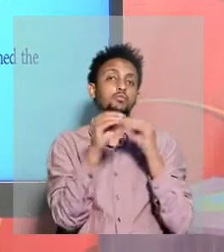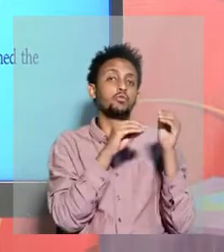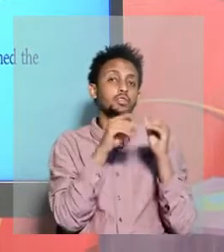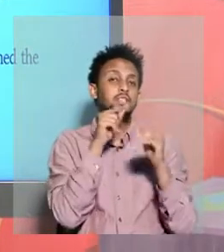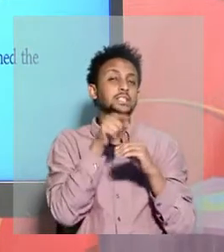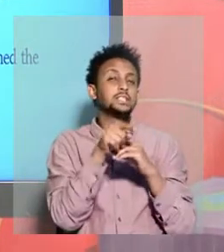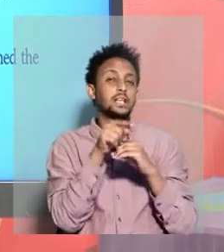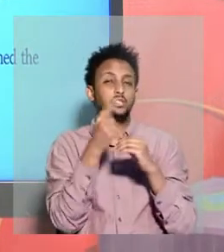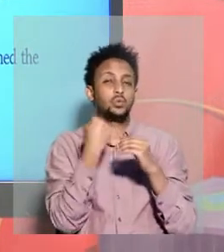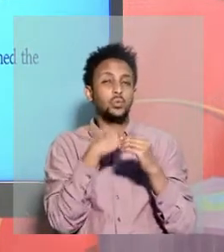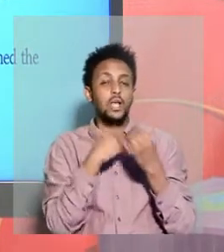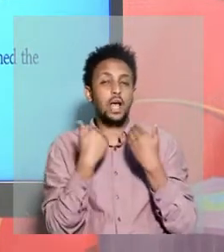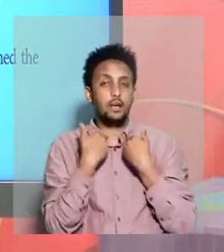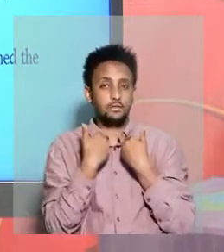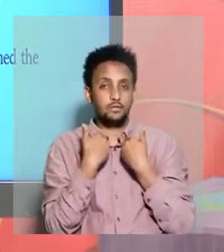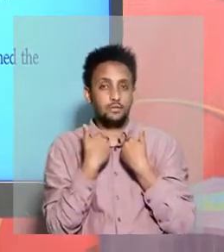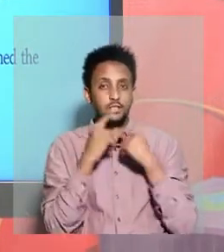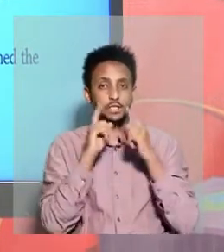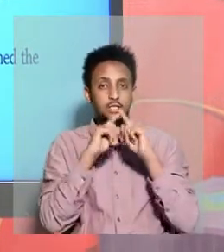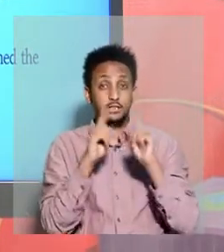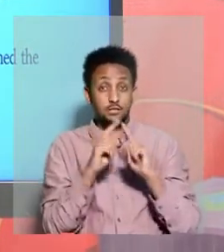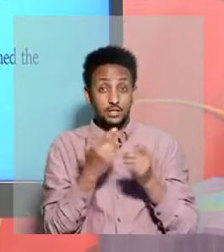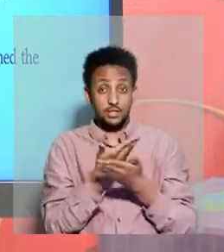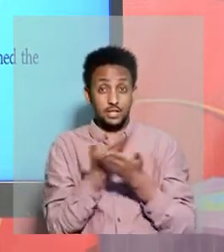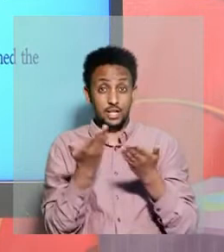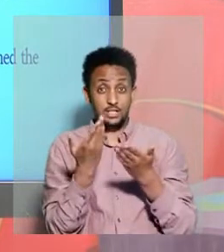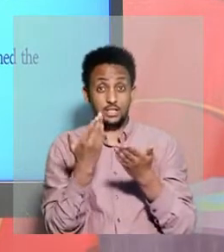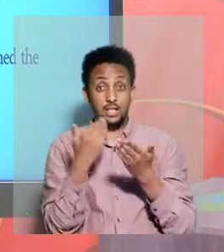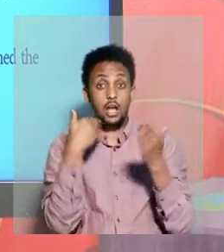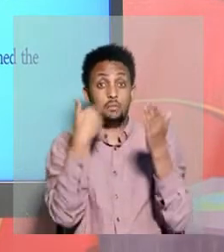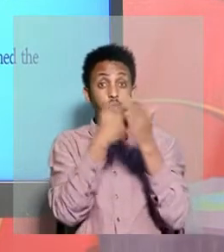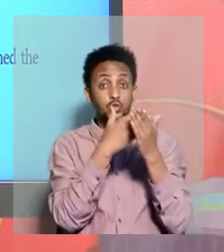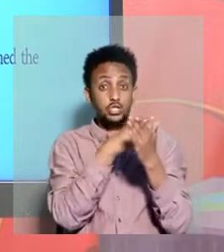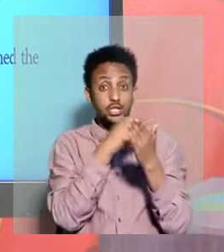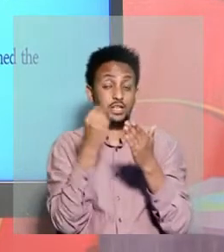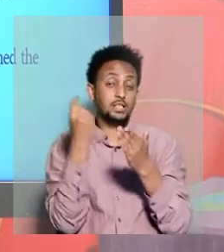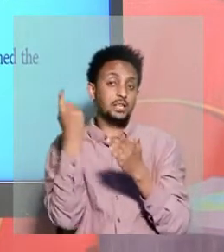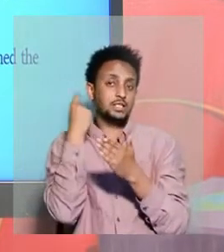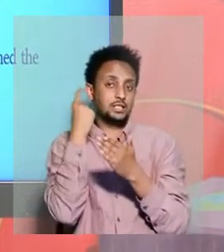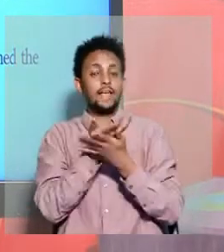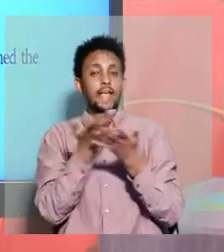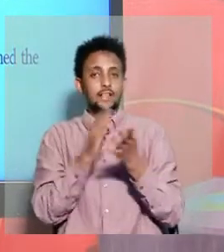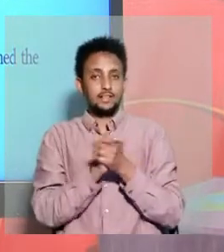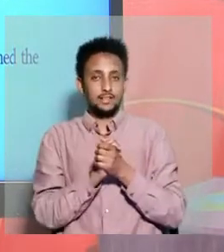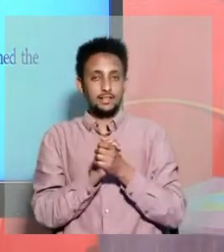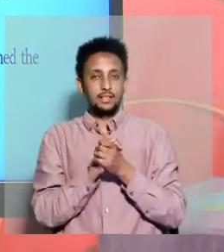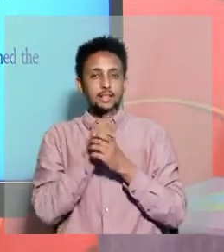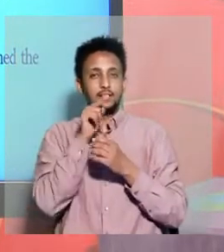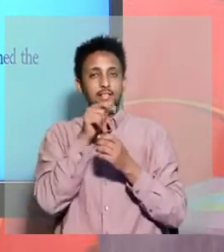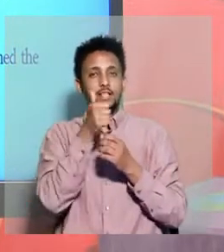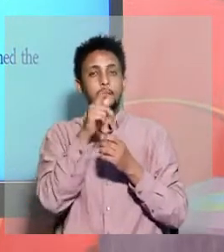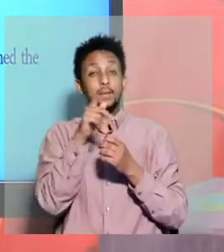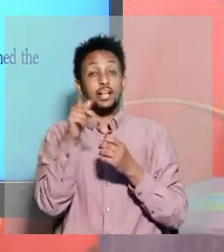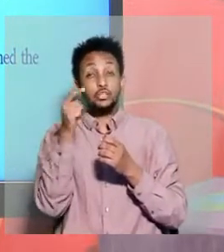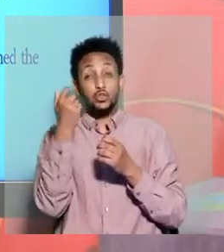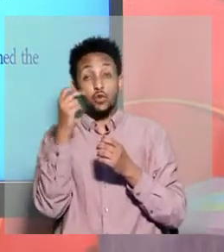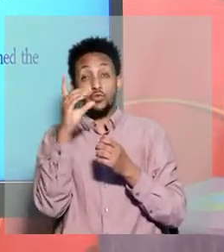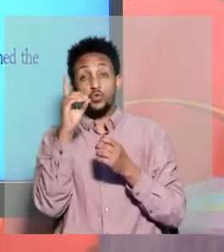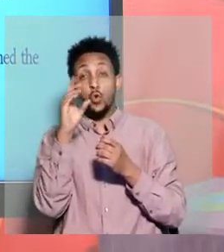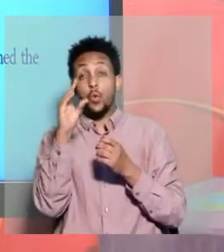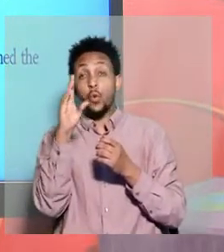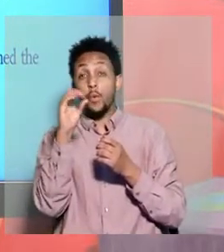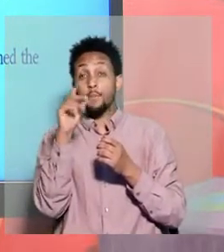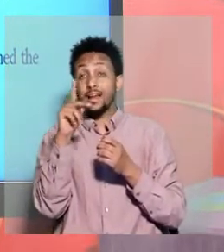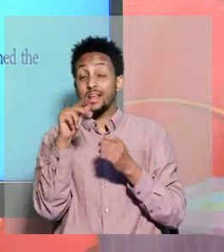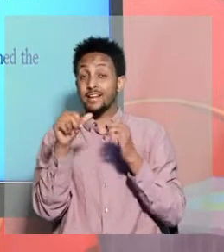So that we have different case, approaching and receding case. And the applications of Doppler's